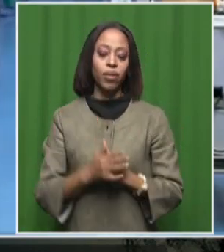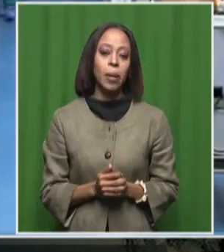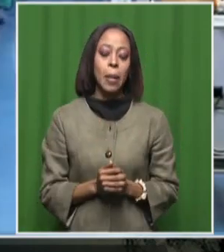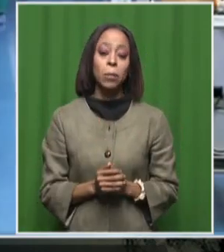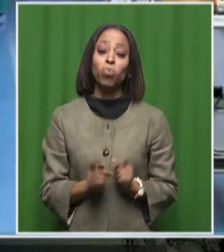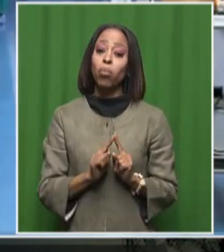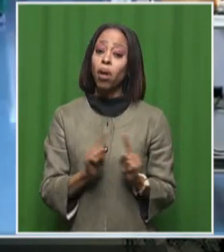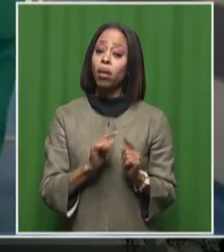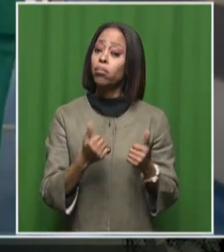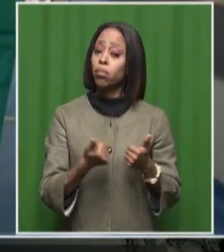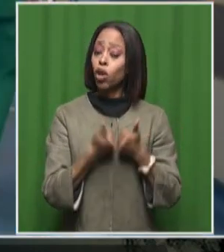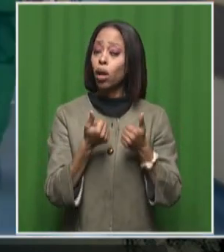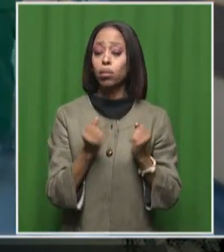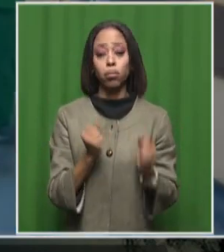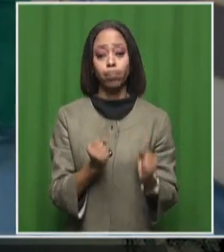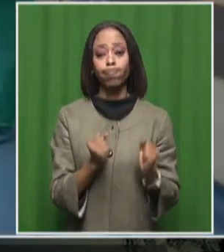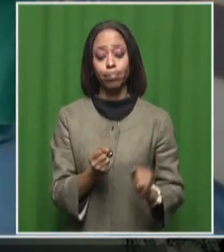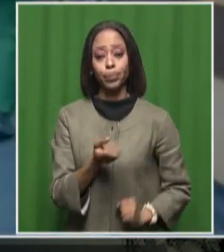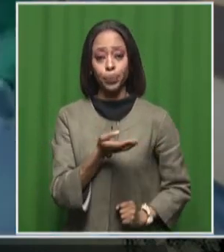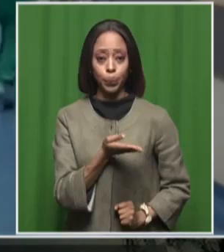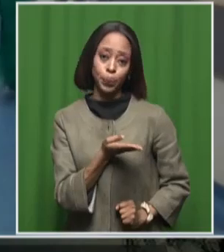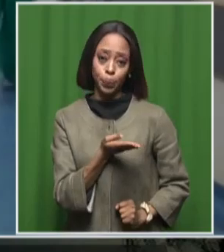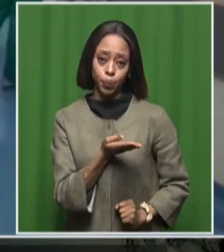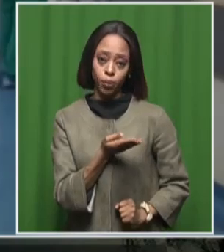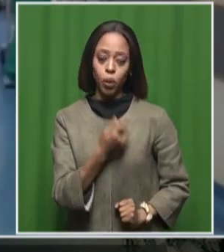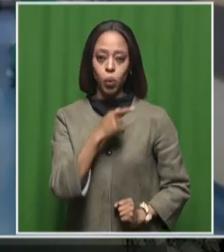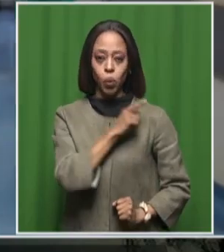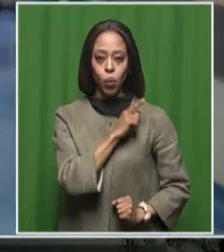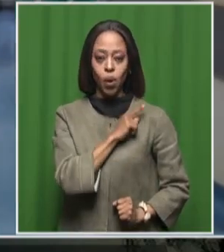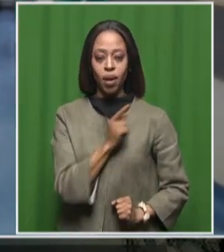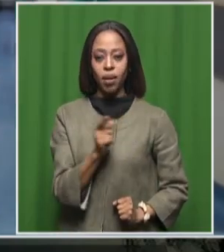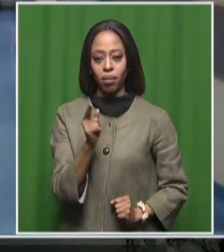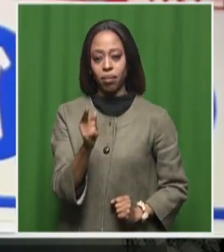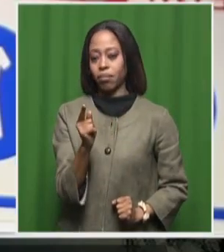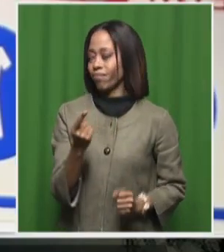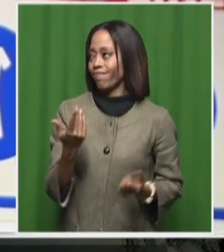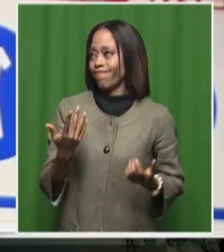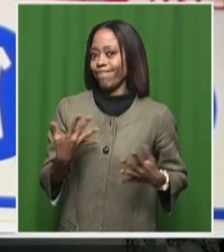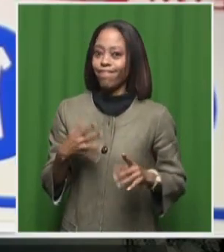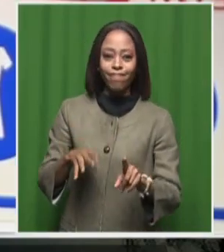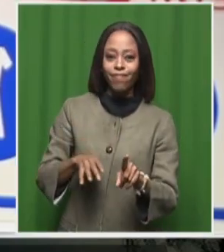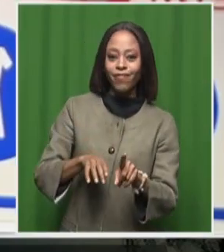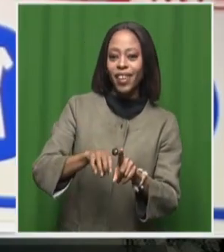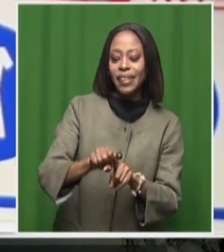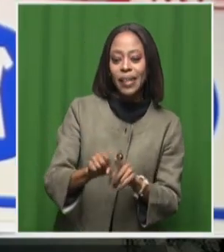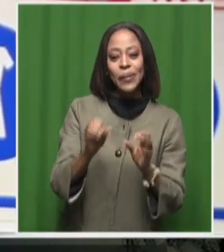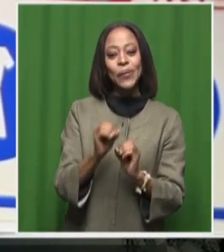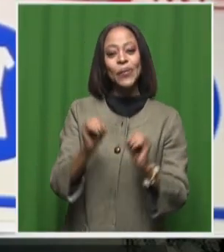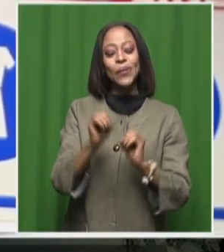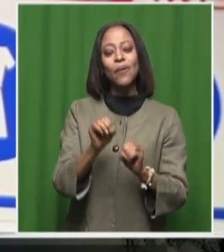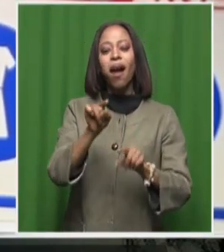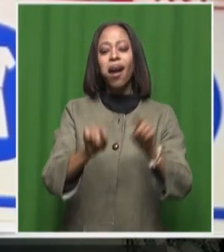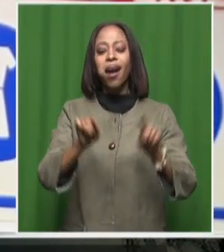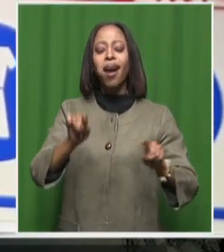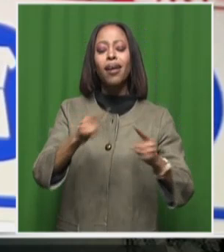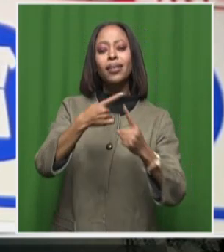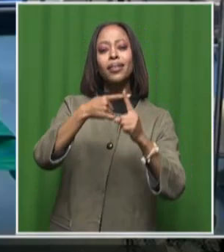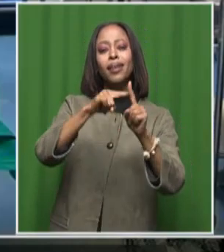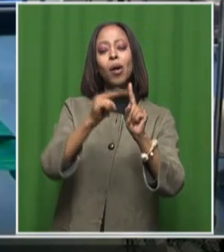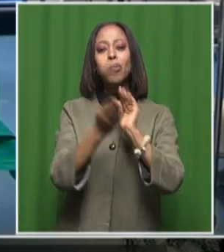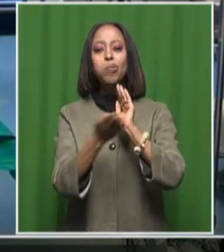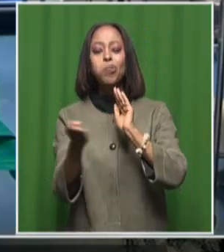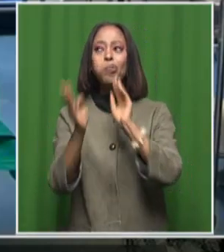the challenges still persist because we are not on track for the different targets that have been set globally,